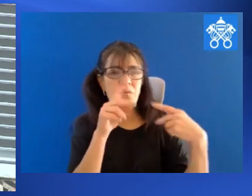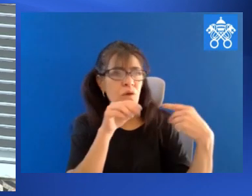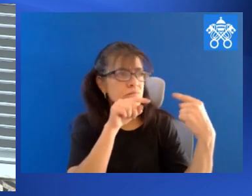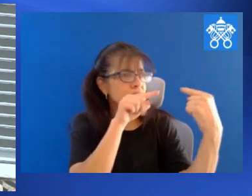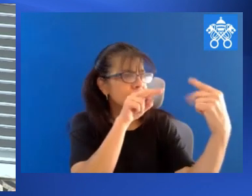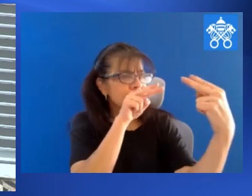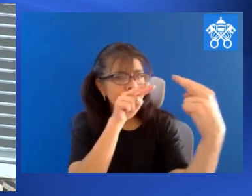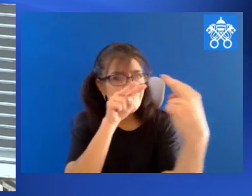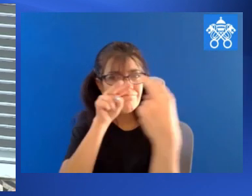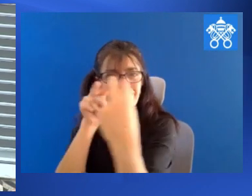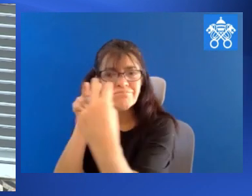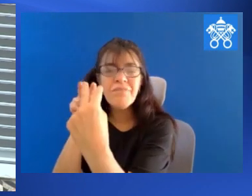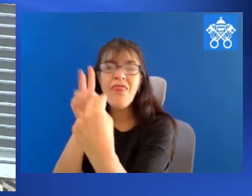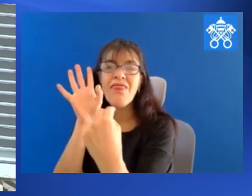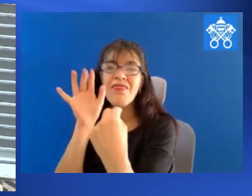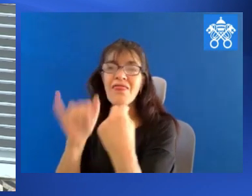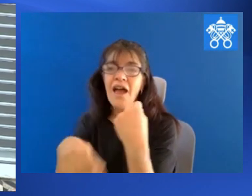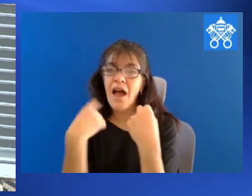day.